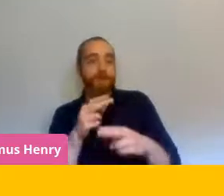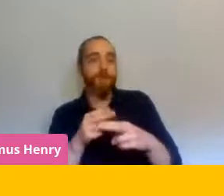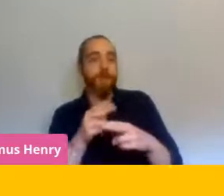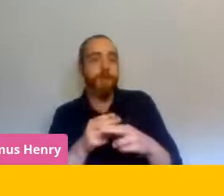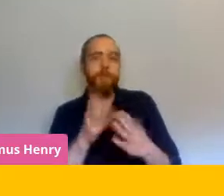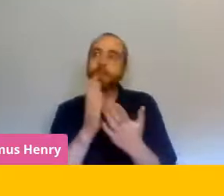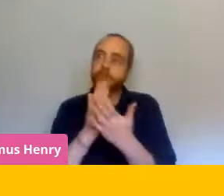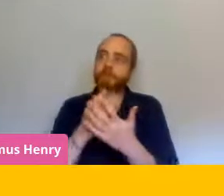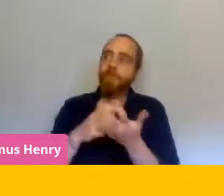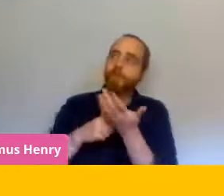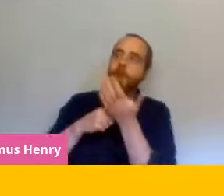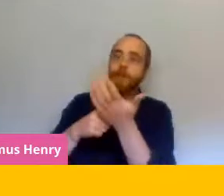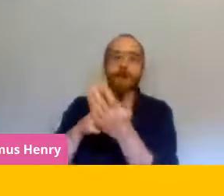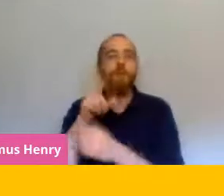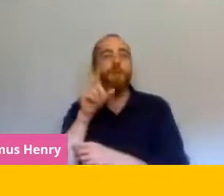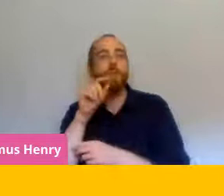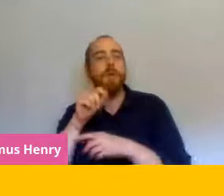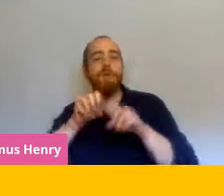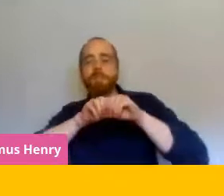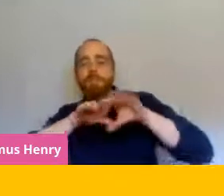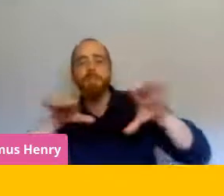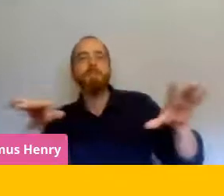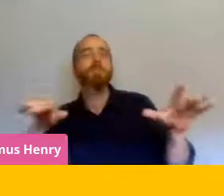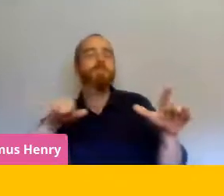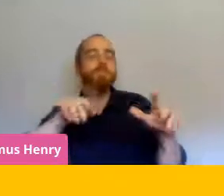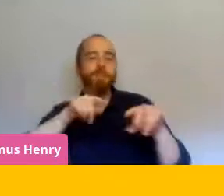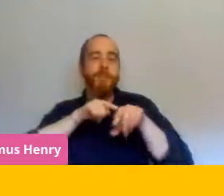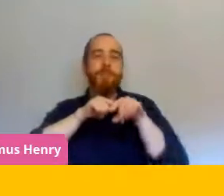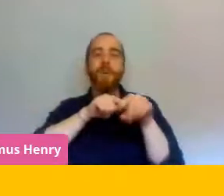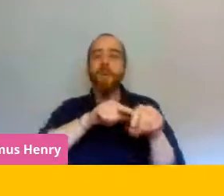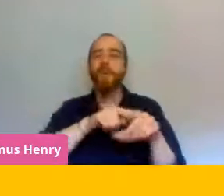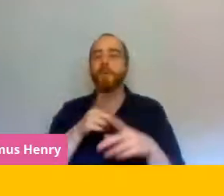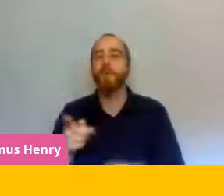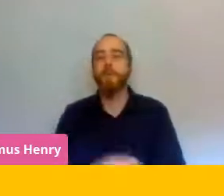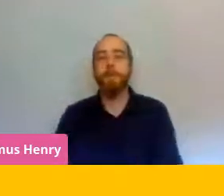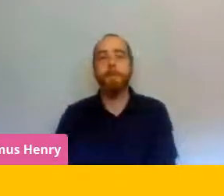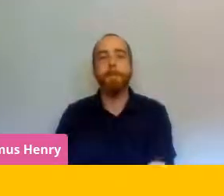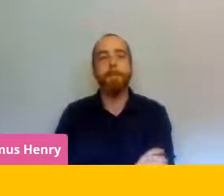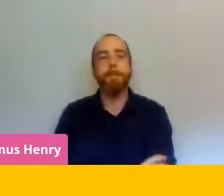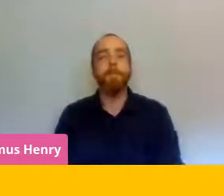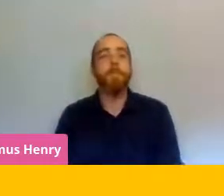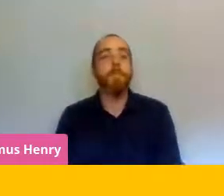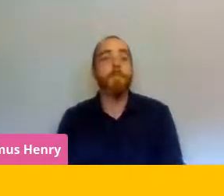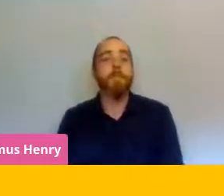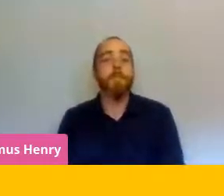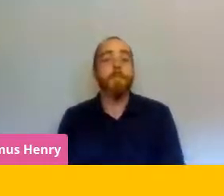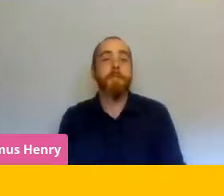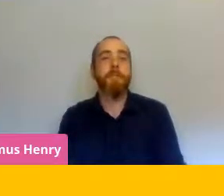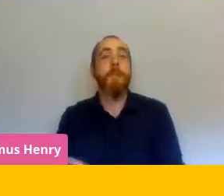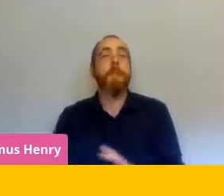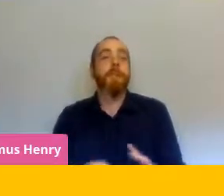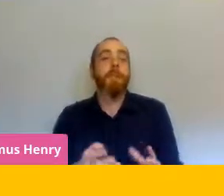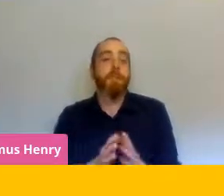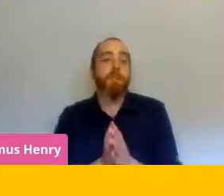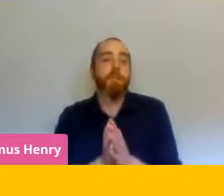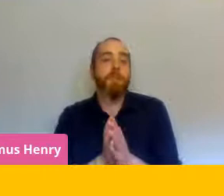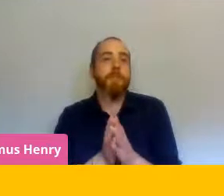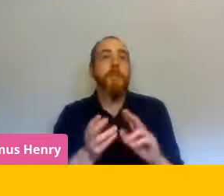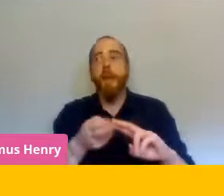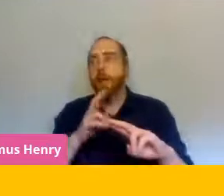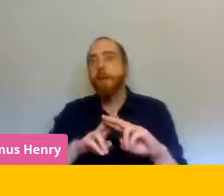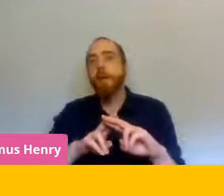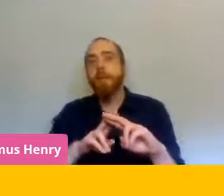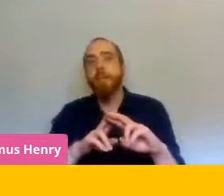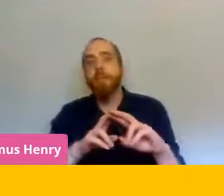follow them on Twitter and the various other platforms if you can. And if anyone's read the 10